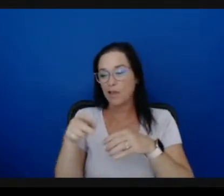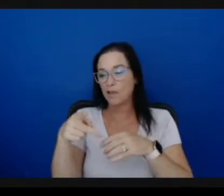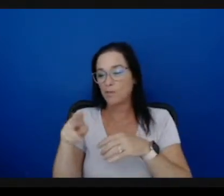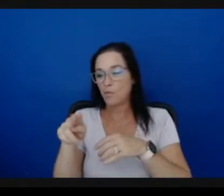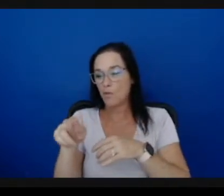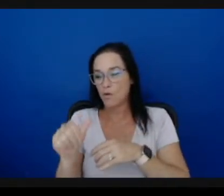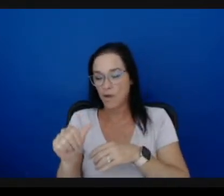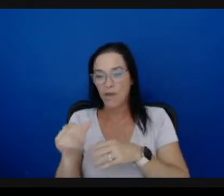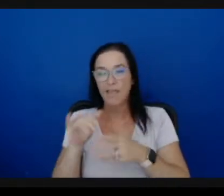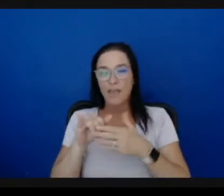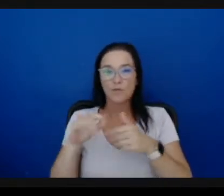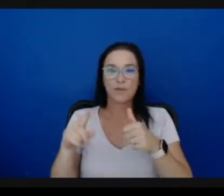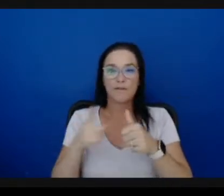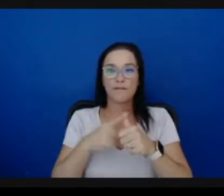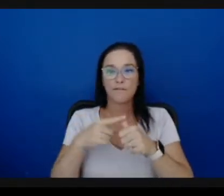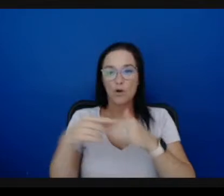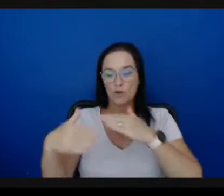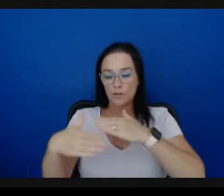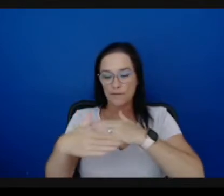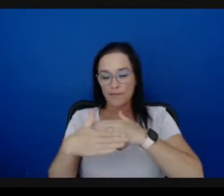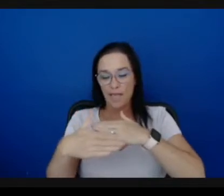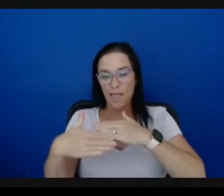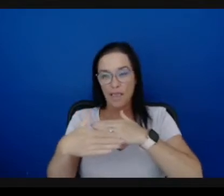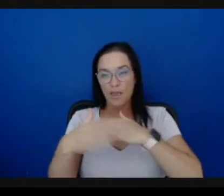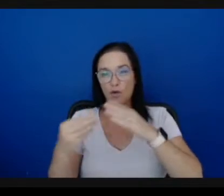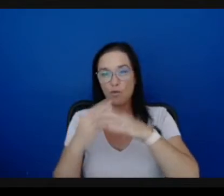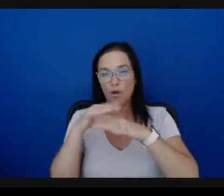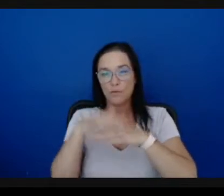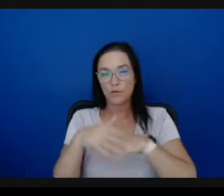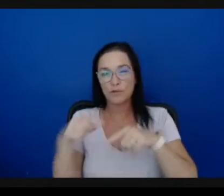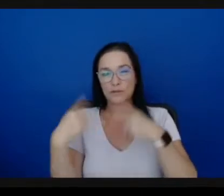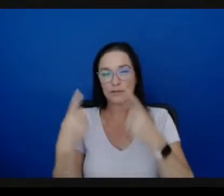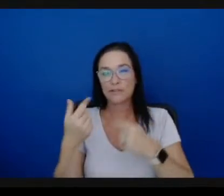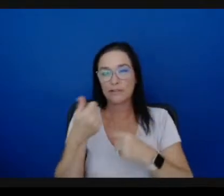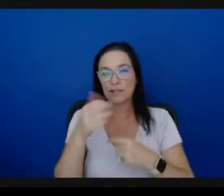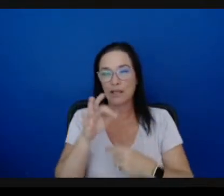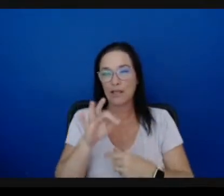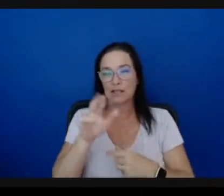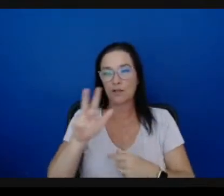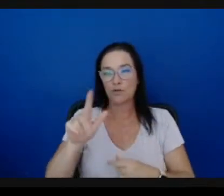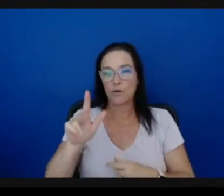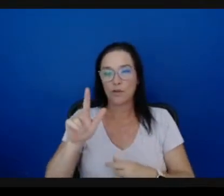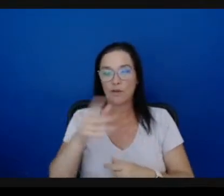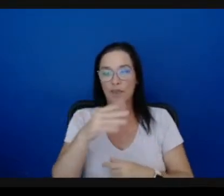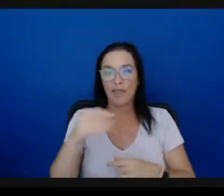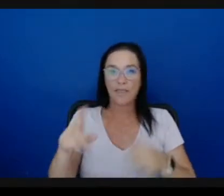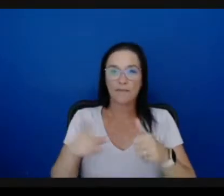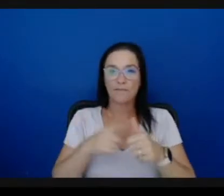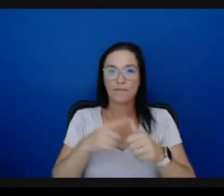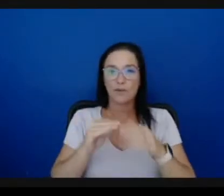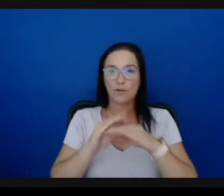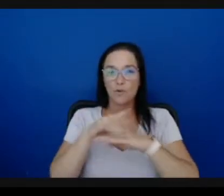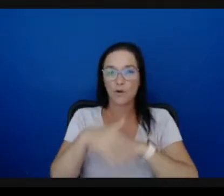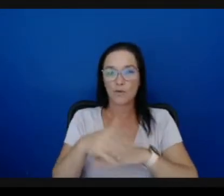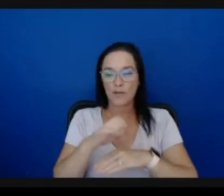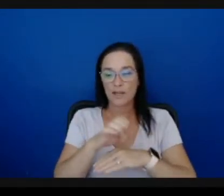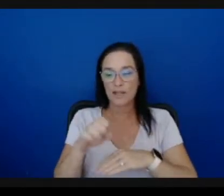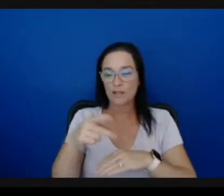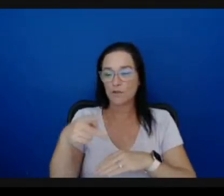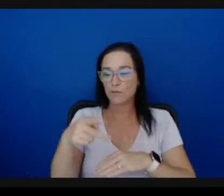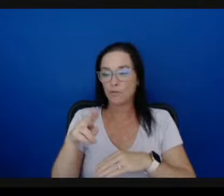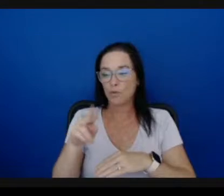was the first flank eruption of Kilauea since 1923, and the first eruption in eastern Puna since